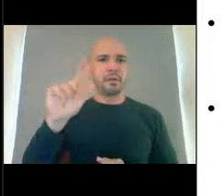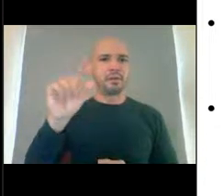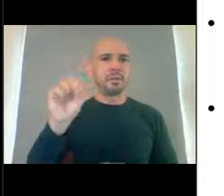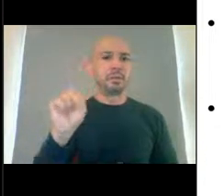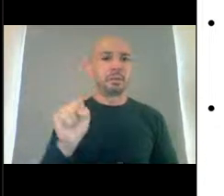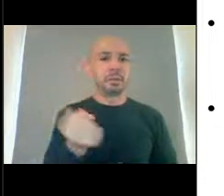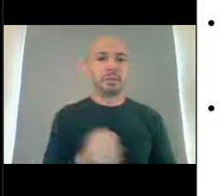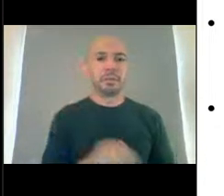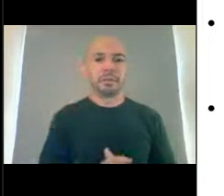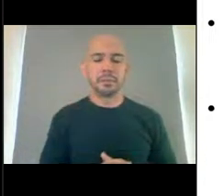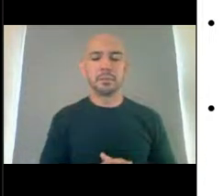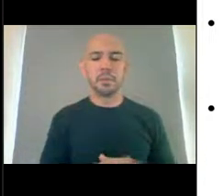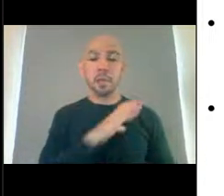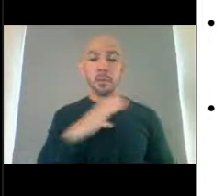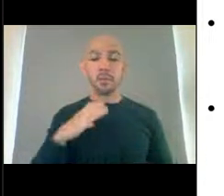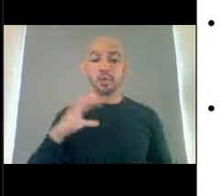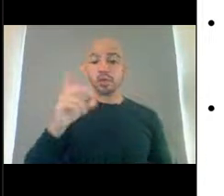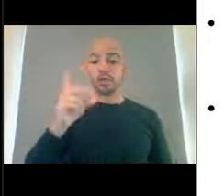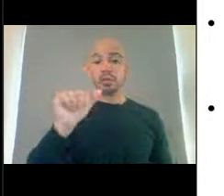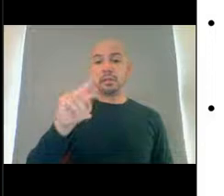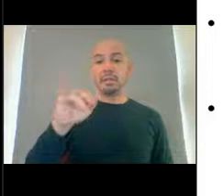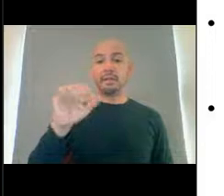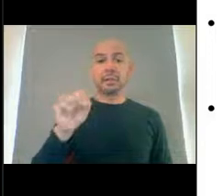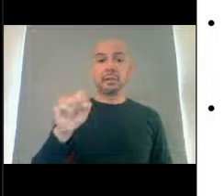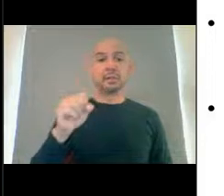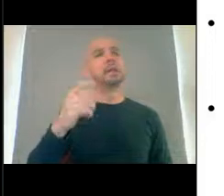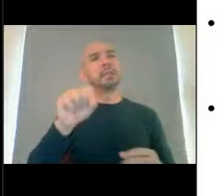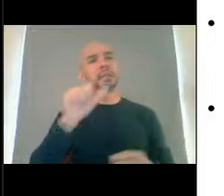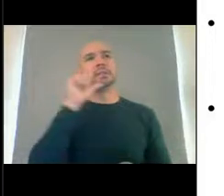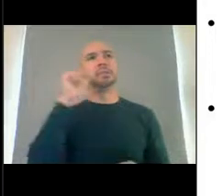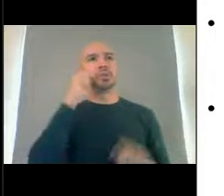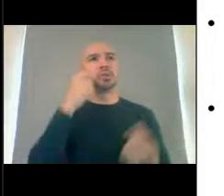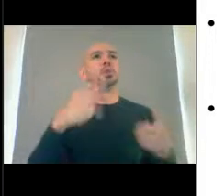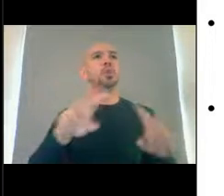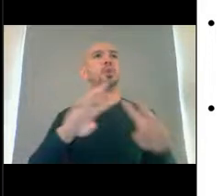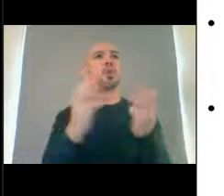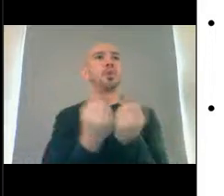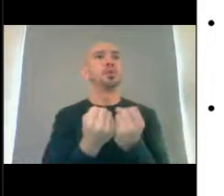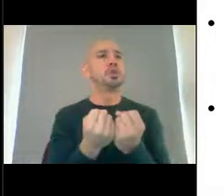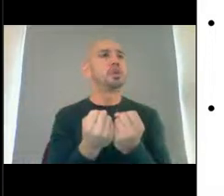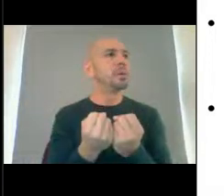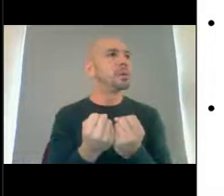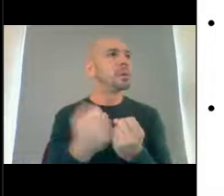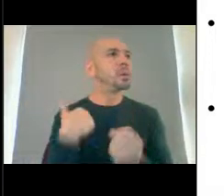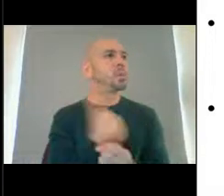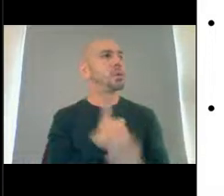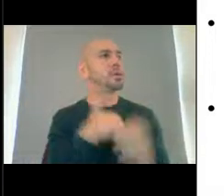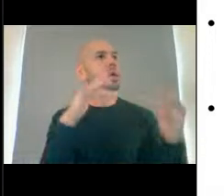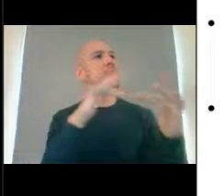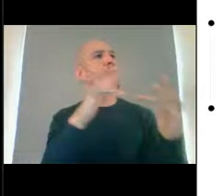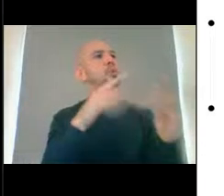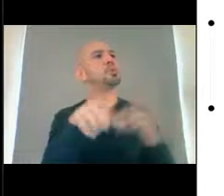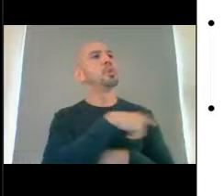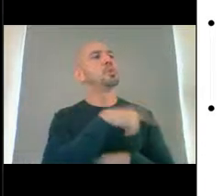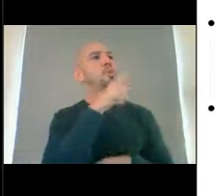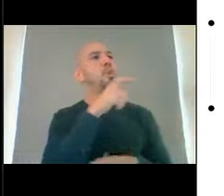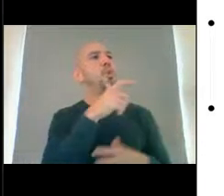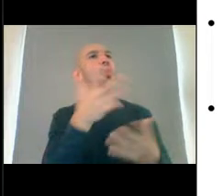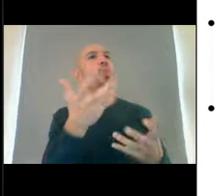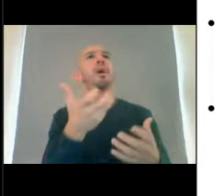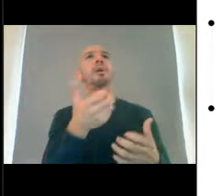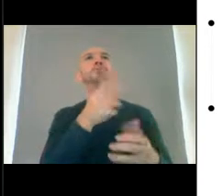yes commissioner davis so in the workshop in englewood um the outreach to those that are trying to get into the contractor